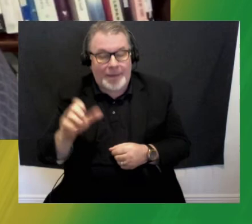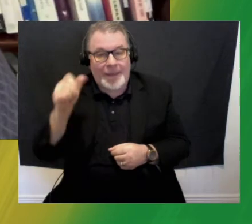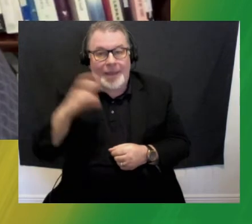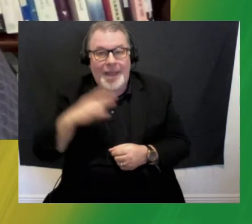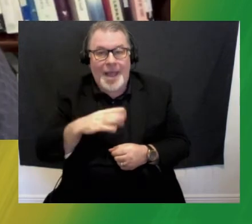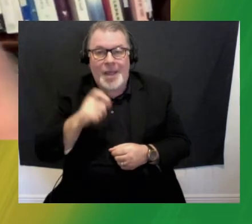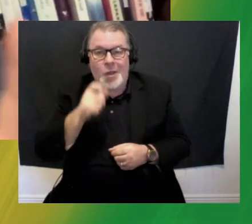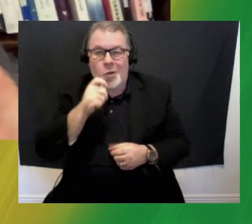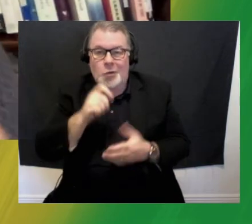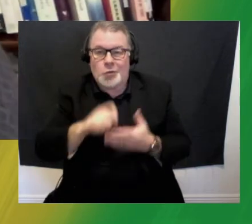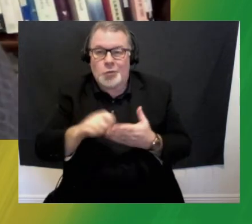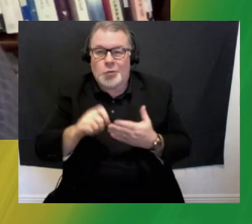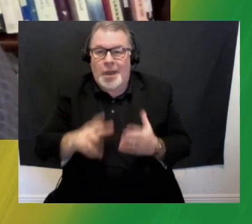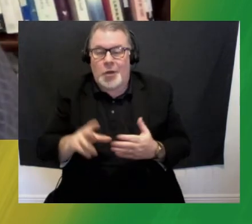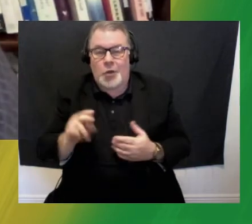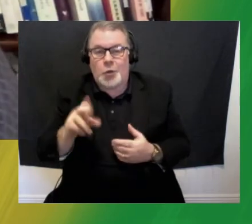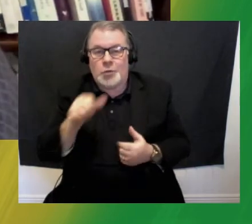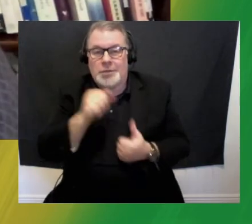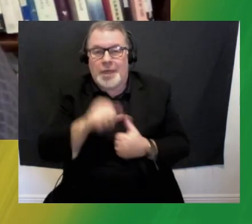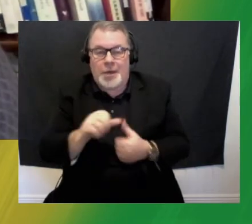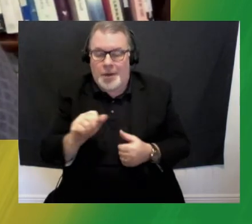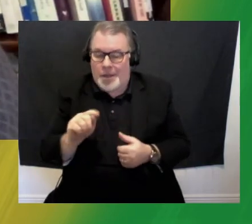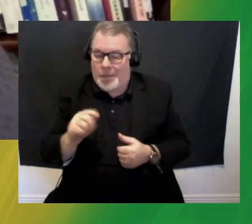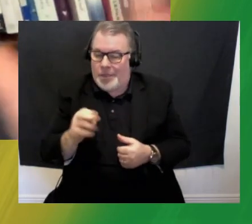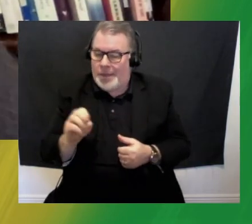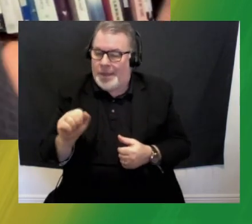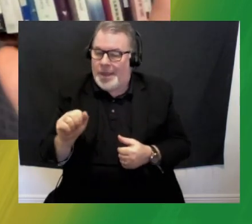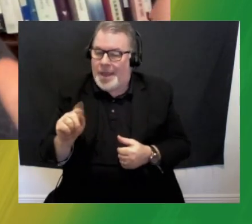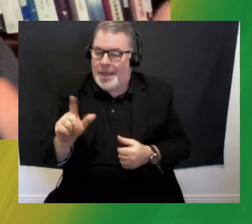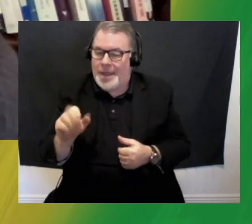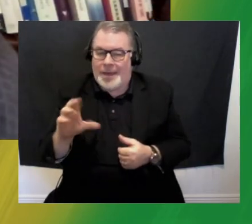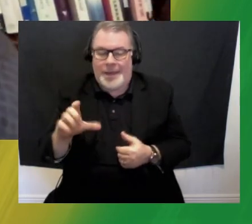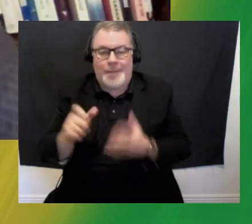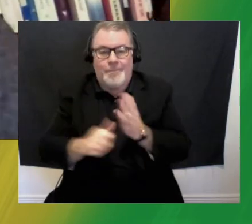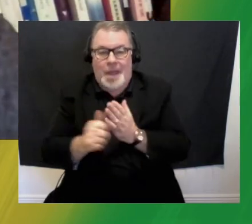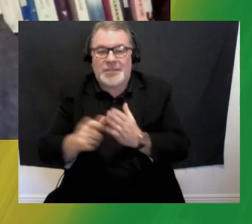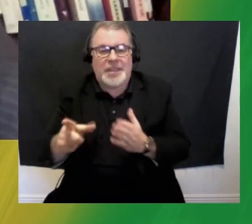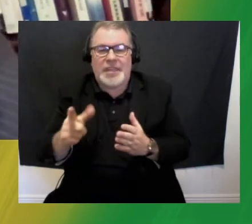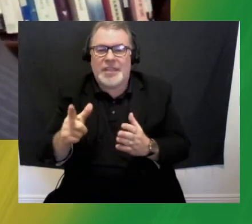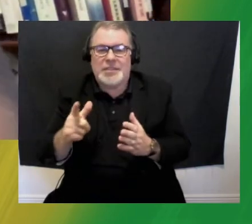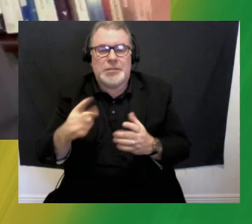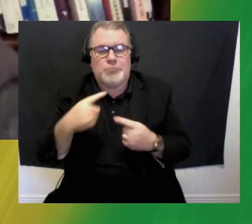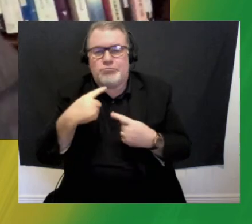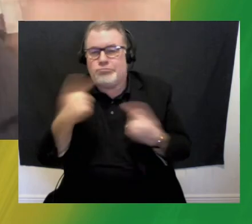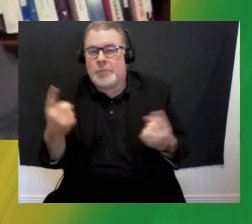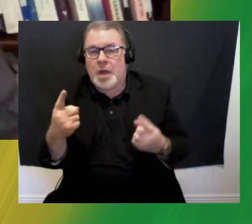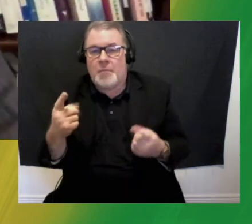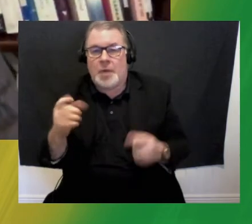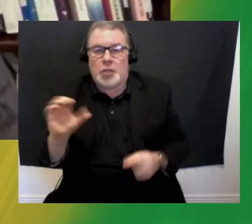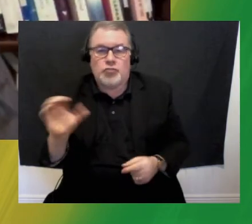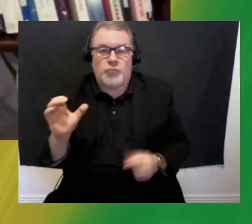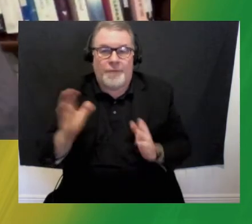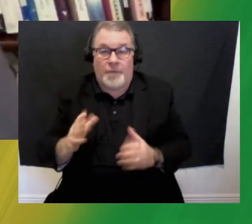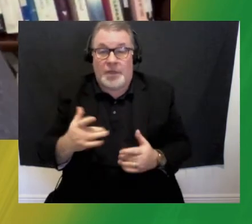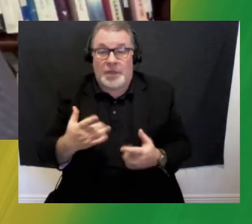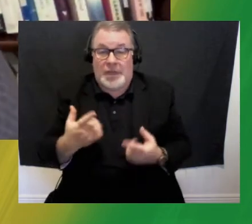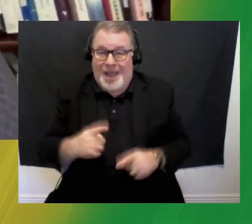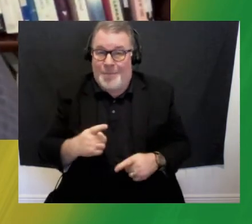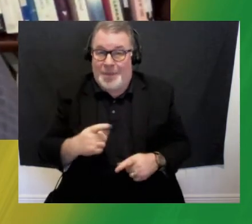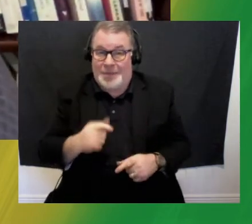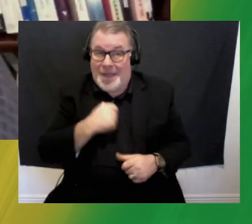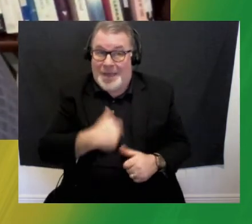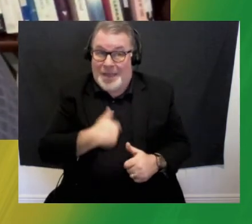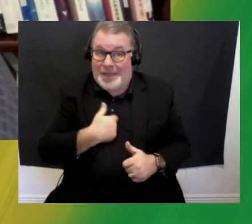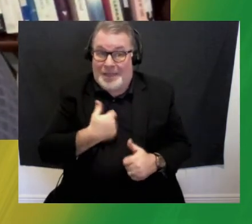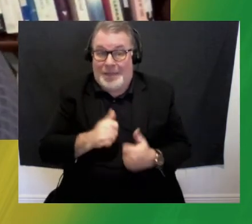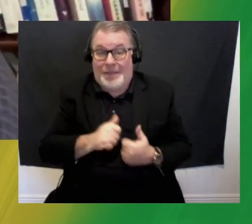a writer who has a newsletter at The Atlantic magazine, and he's a prominent conservative. He happens to live not too far from where I live here in